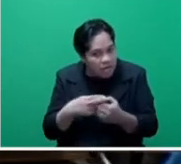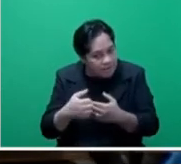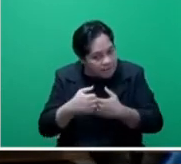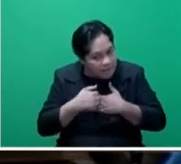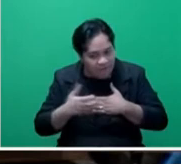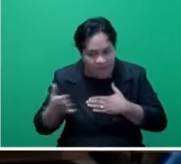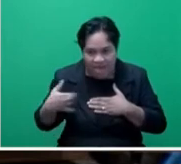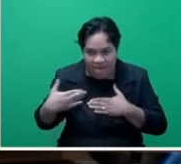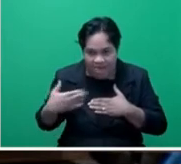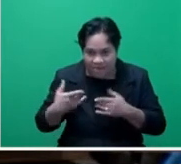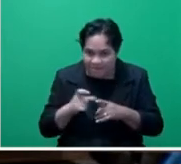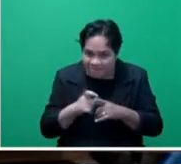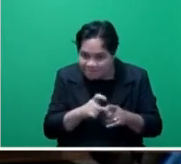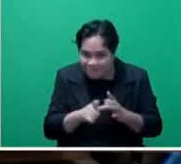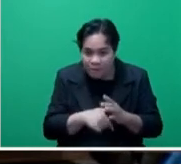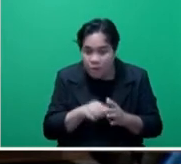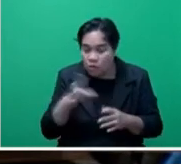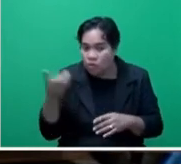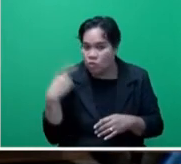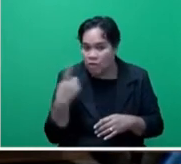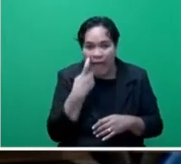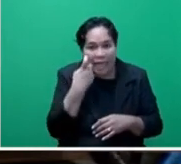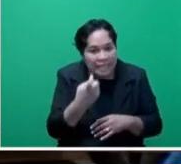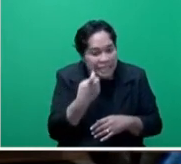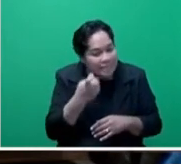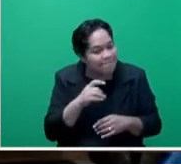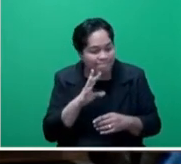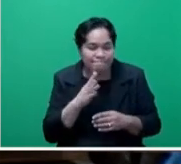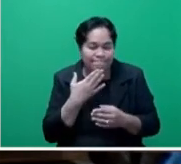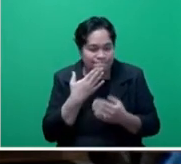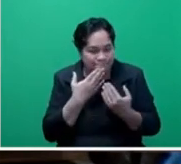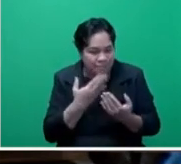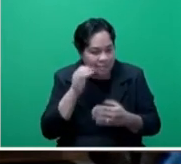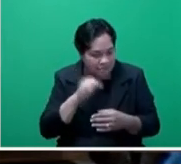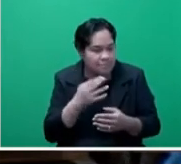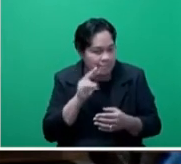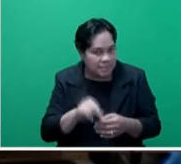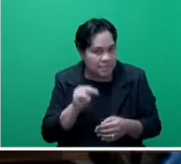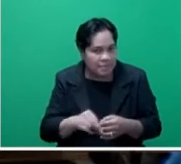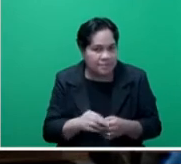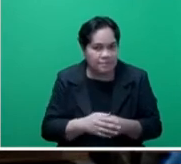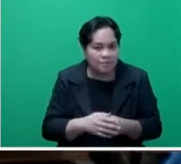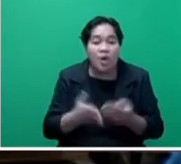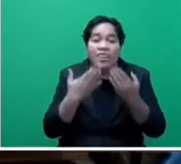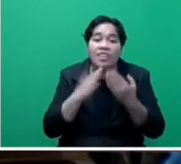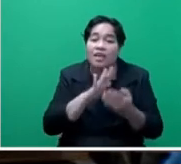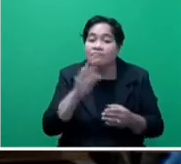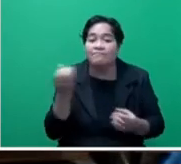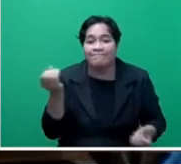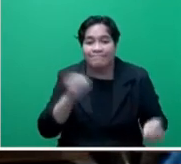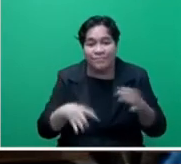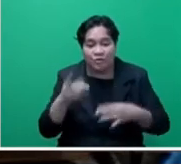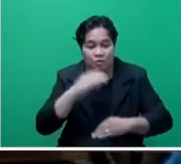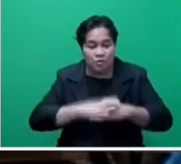trying times. Your duty of care is very much appreciated, and we salute you for your contribution towards building